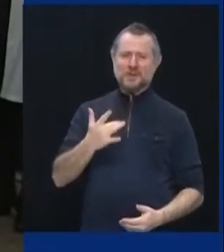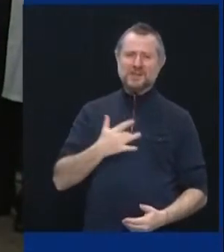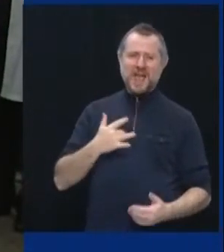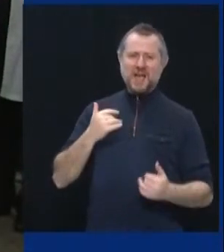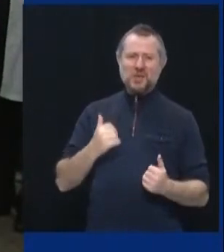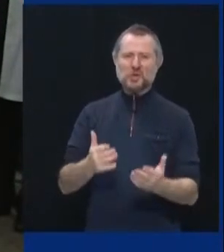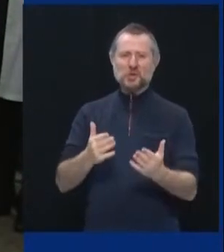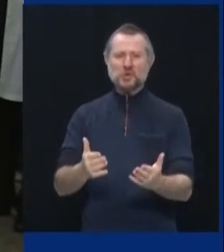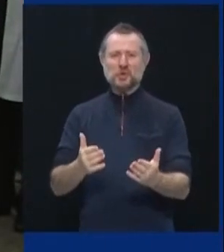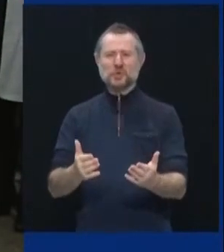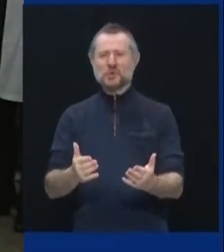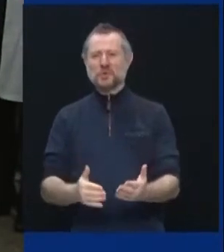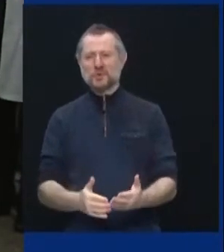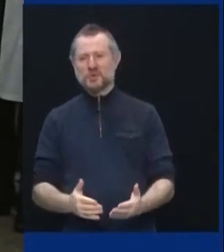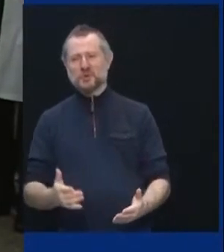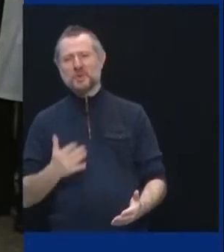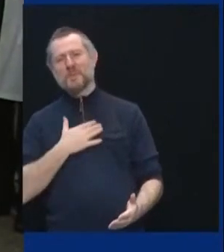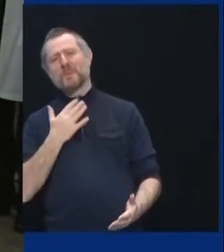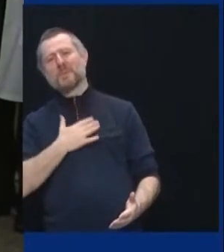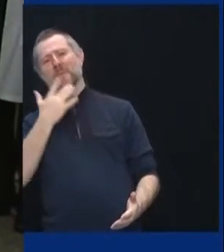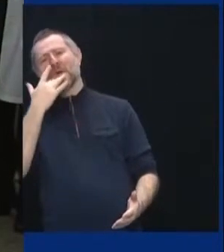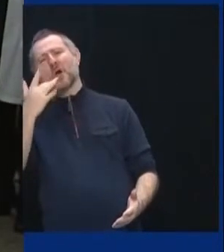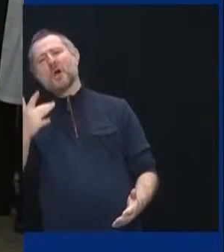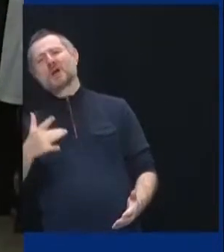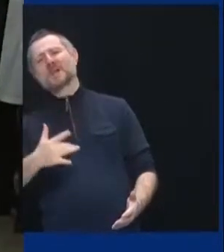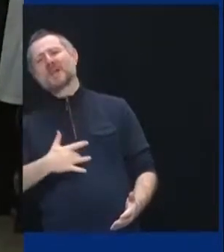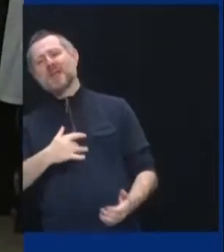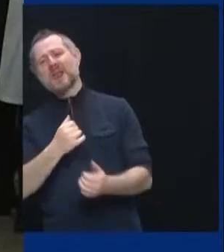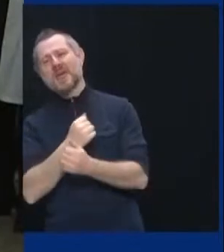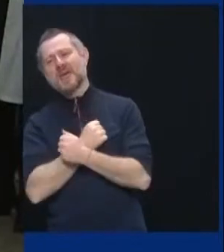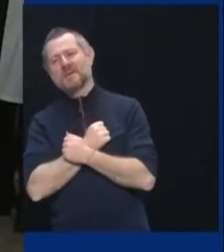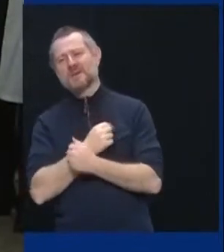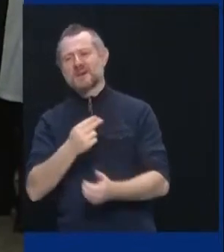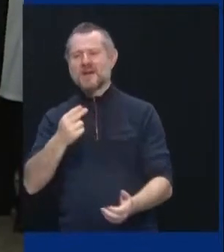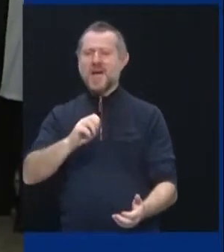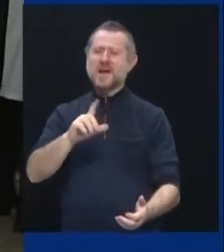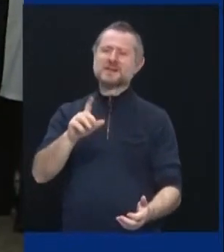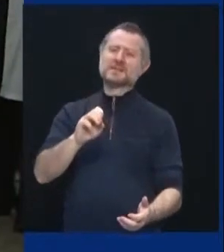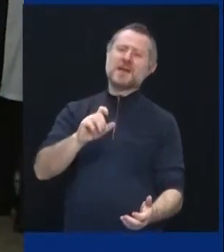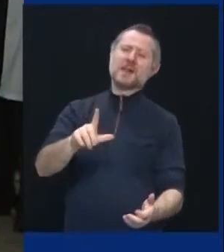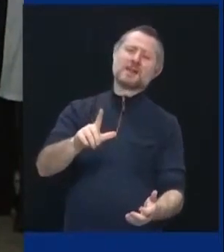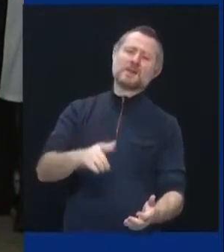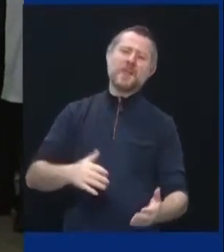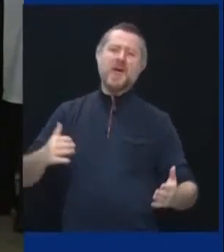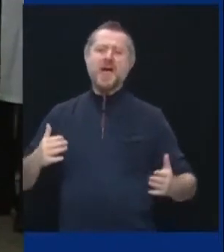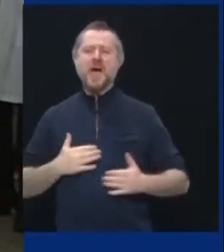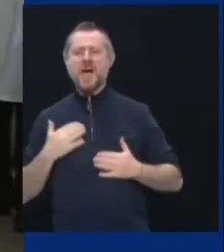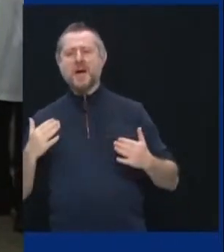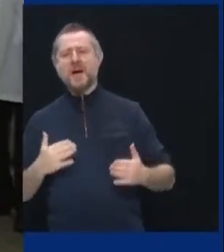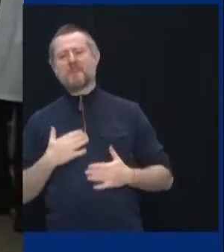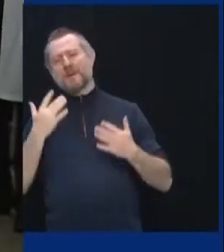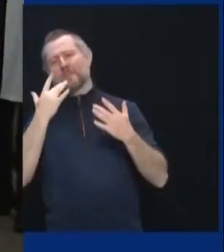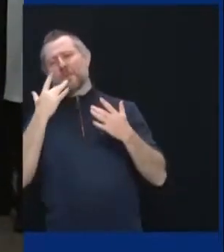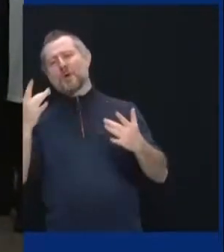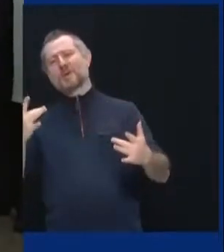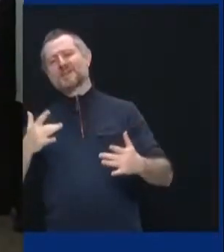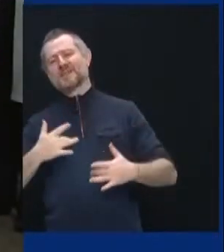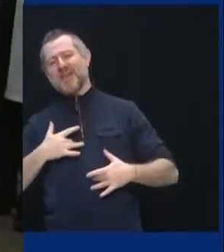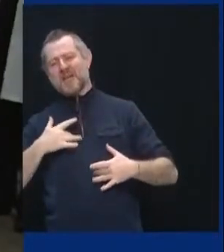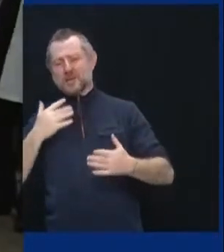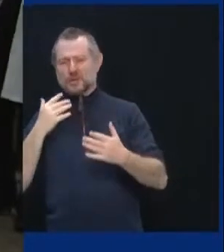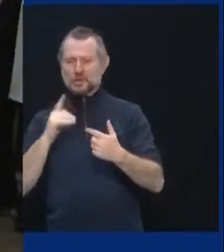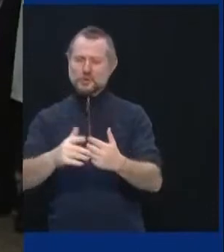you. Happy birthday, dear Hazel. Happy